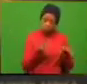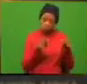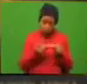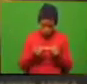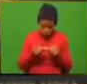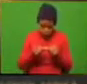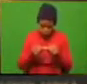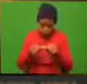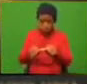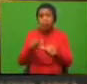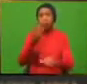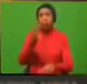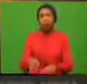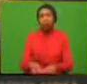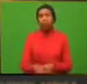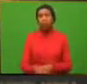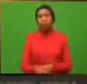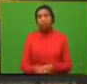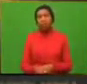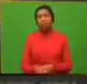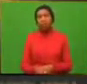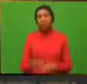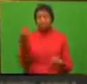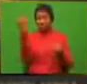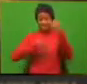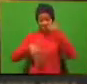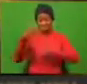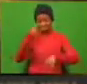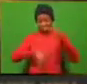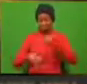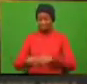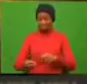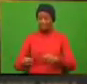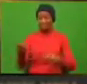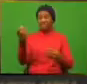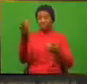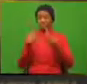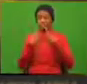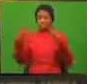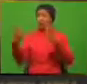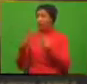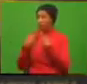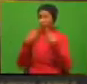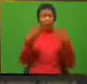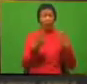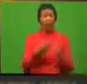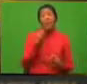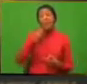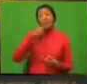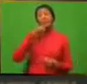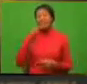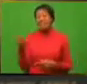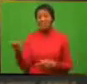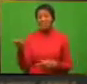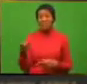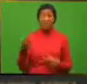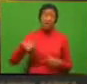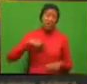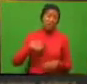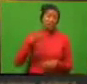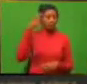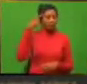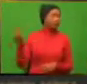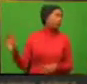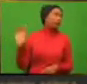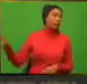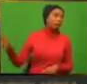continue. And insulting us and howling at us and or pretending that we are talking nonsense